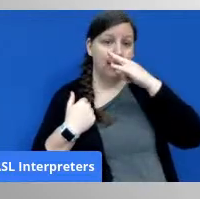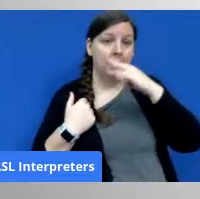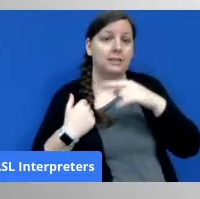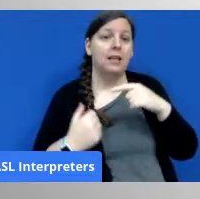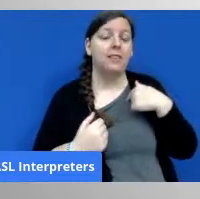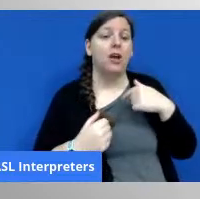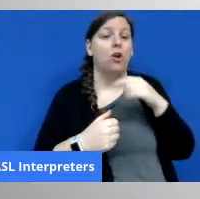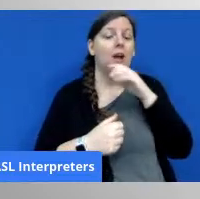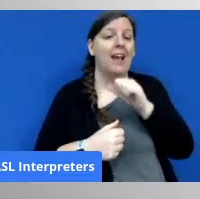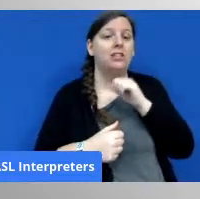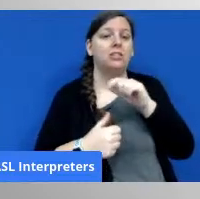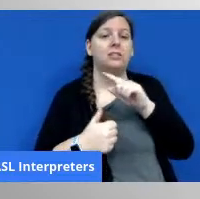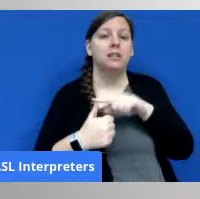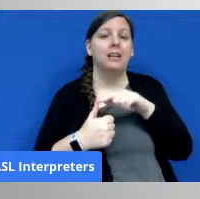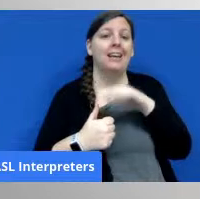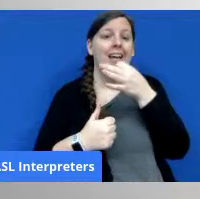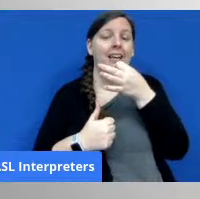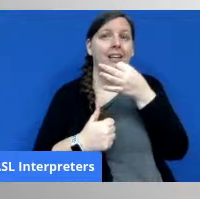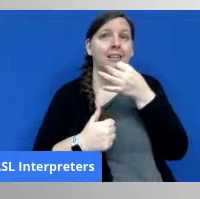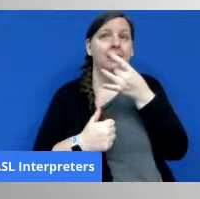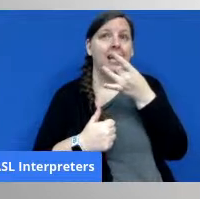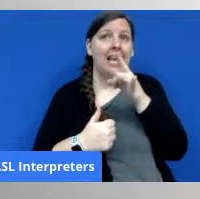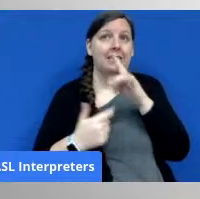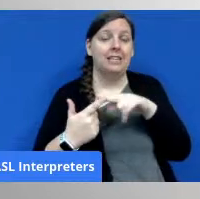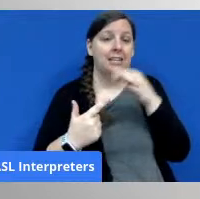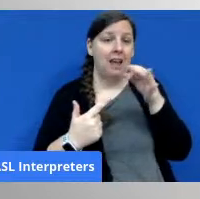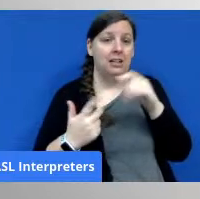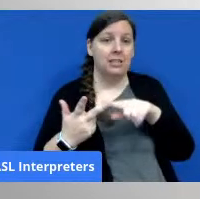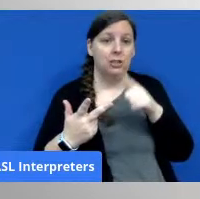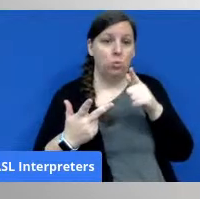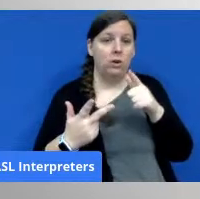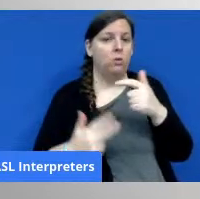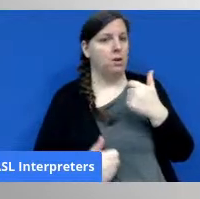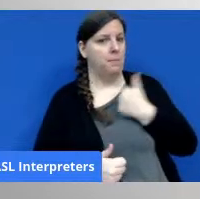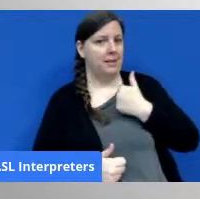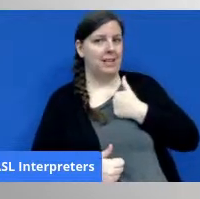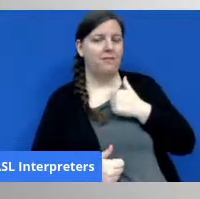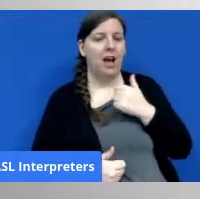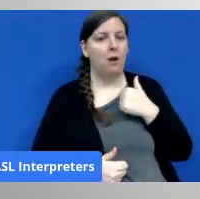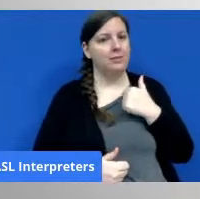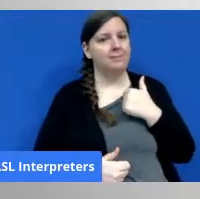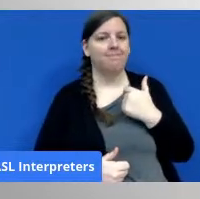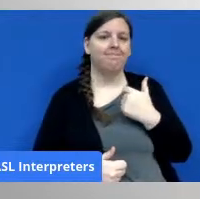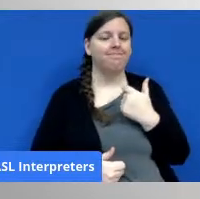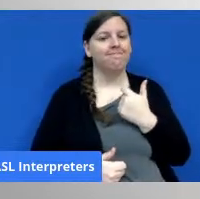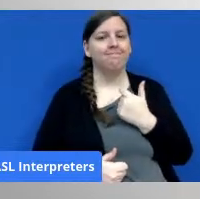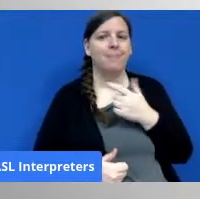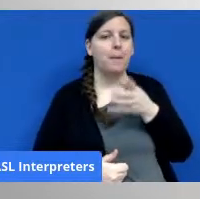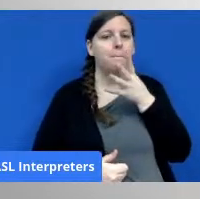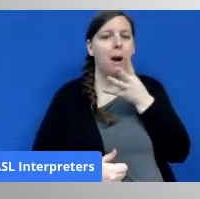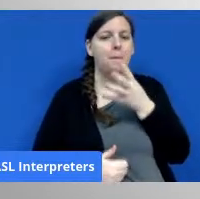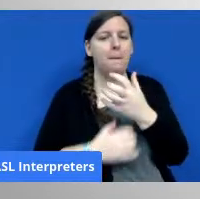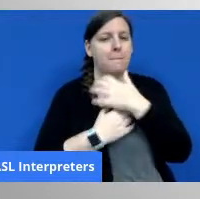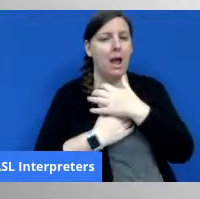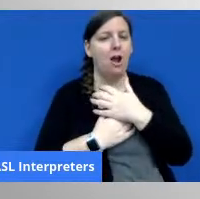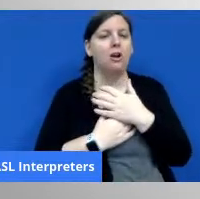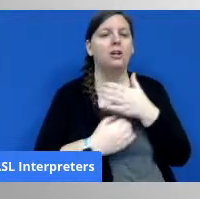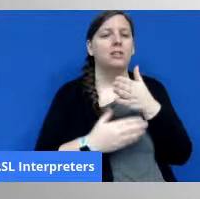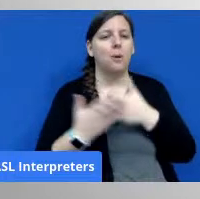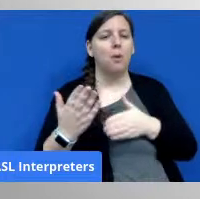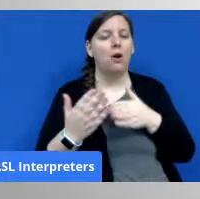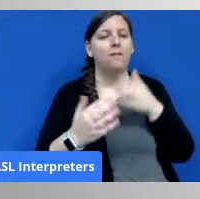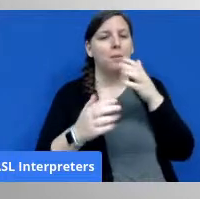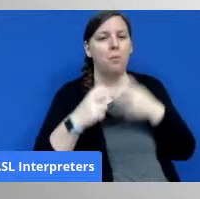bear. And so part of the gap for me was having the trust to release them to a place, because no